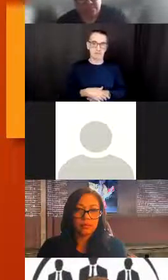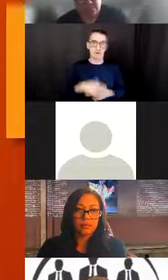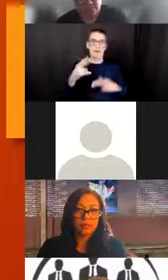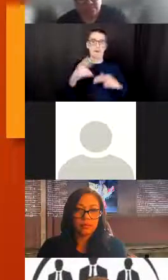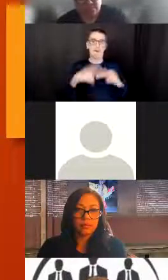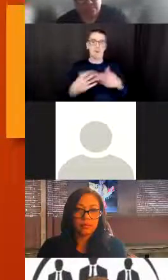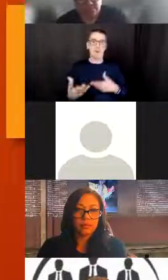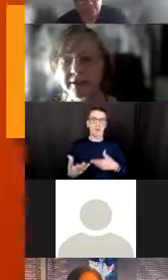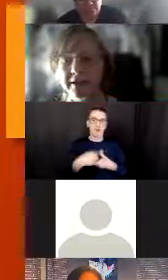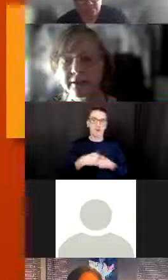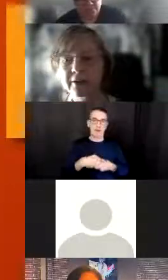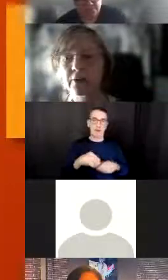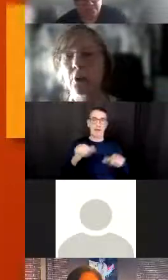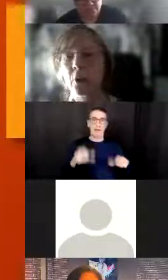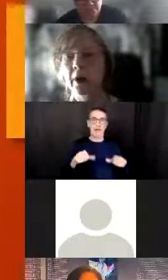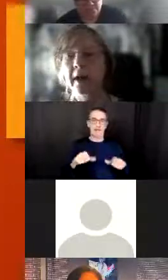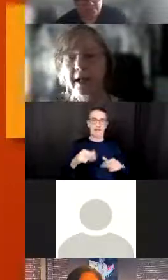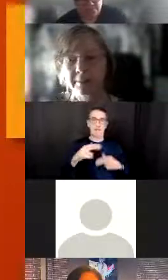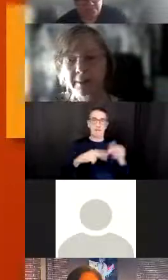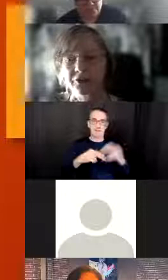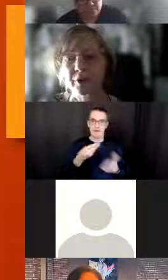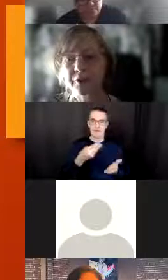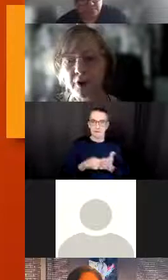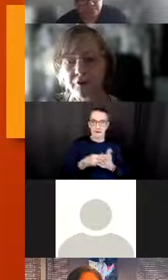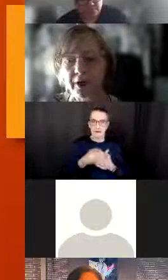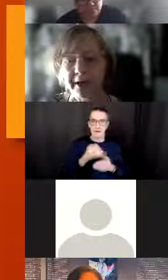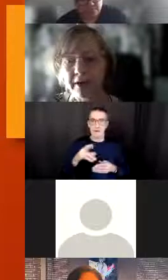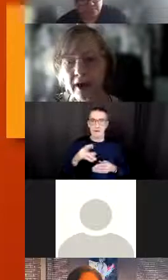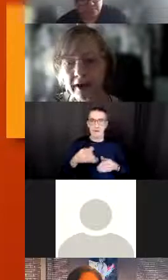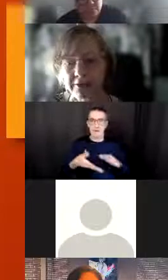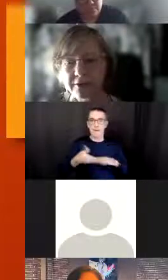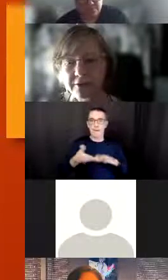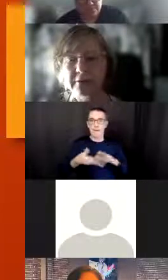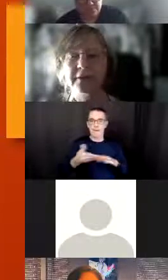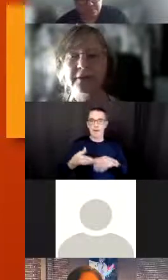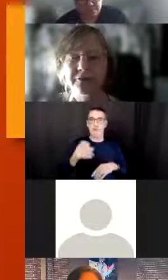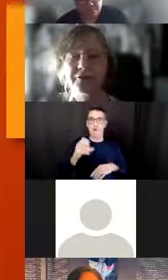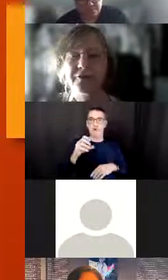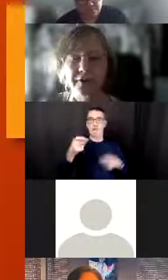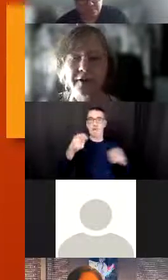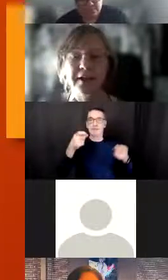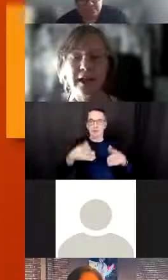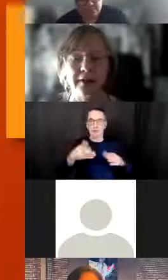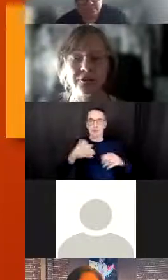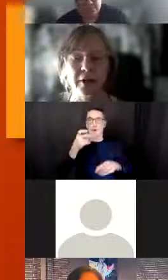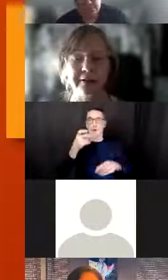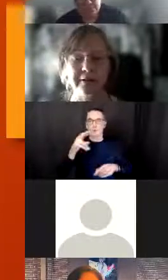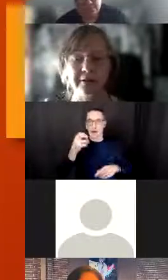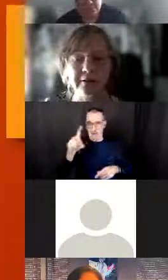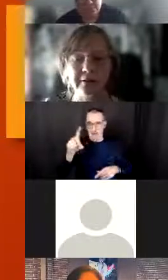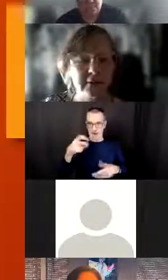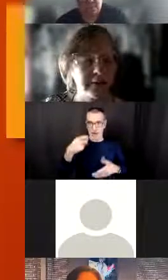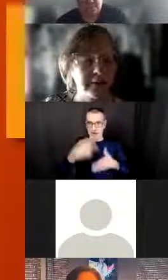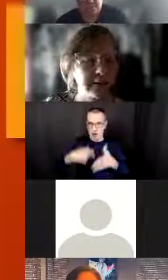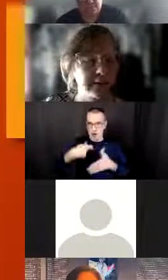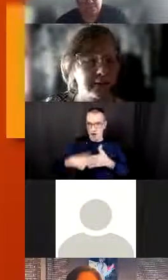in capacity building funding or administrative overhead costs into the funding